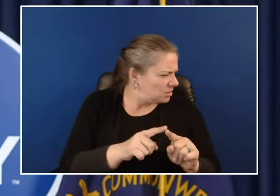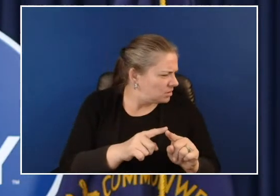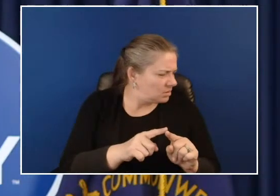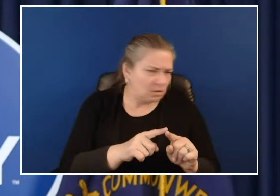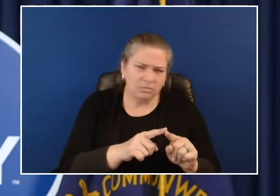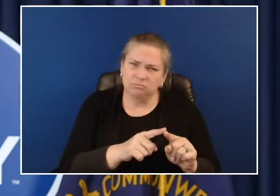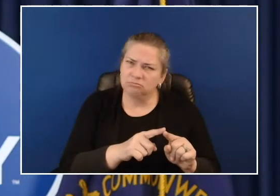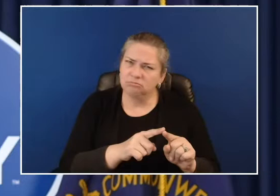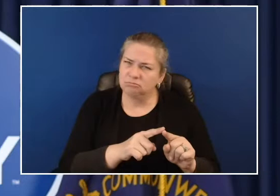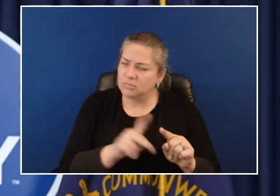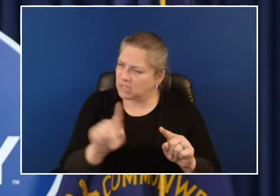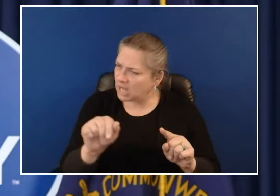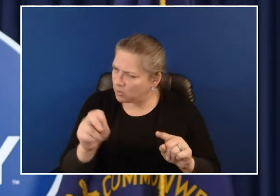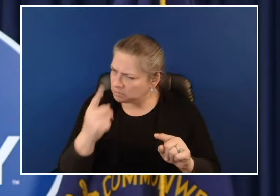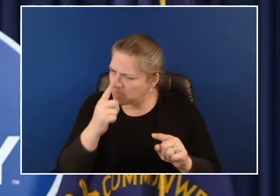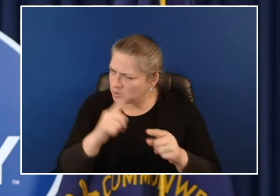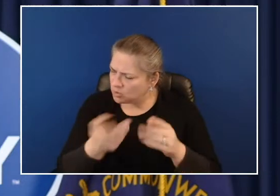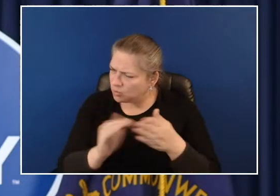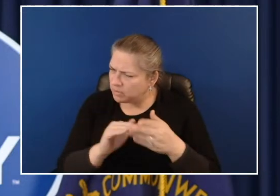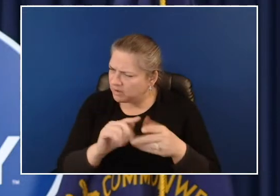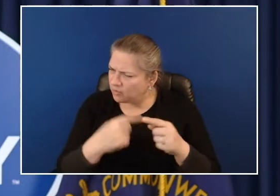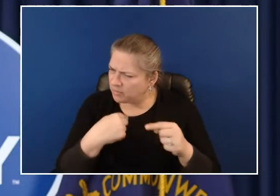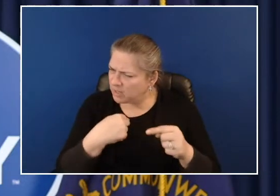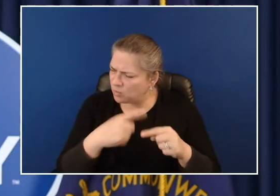Karen, can you repeat the first part for me?